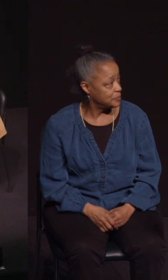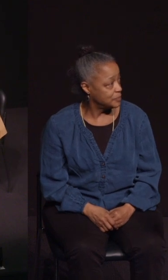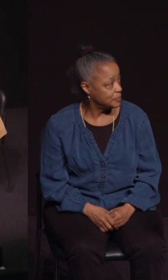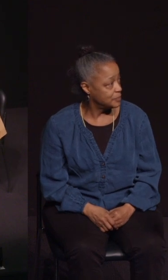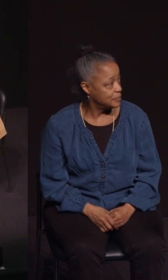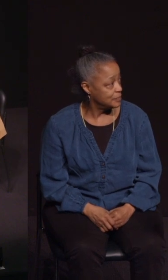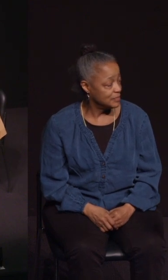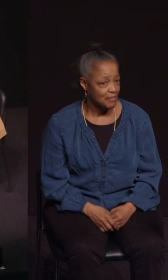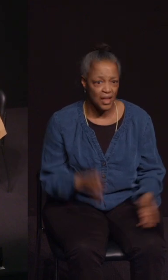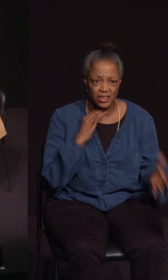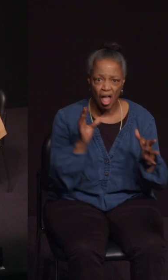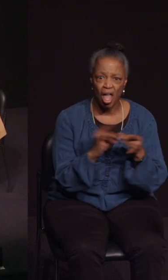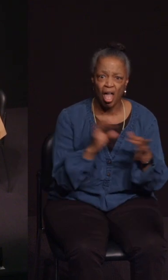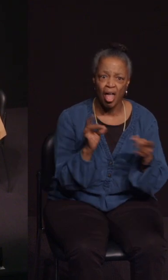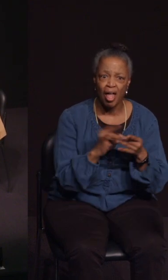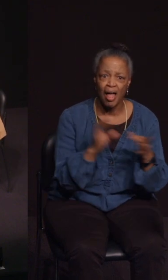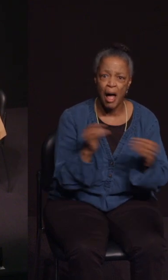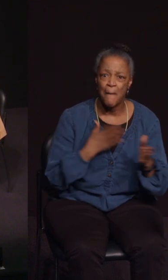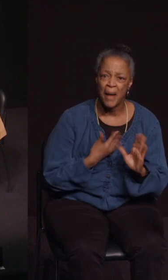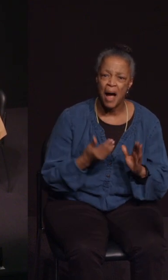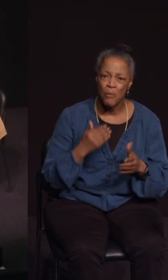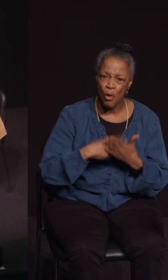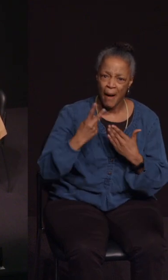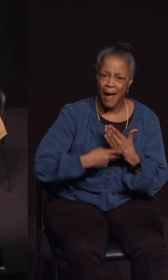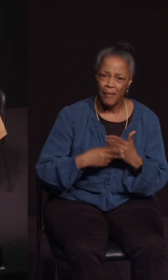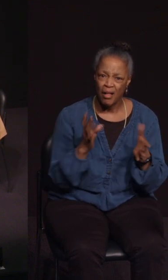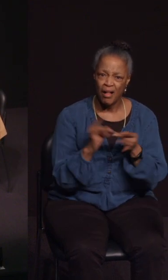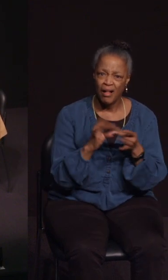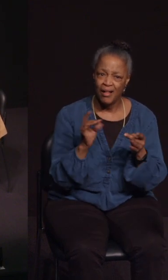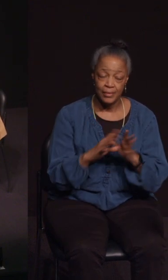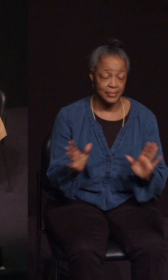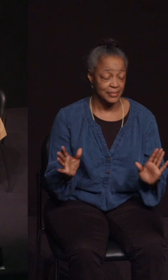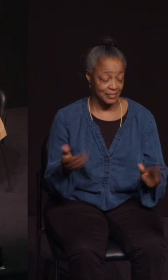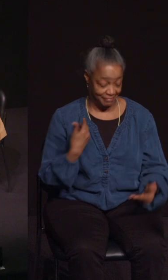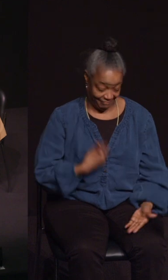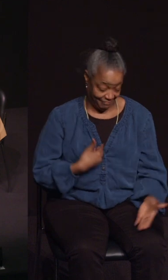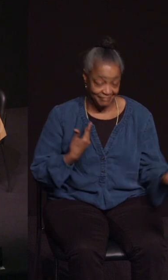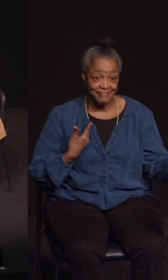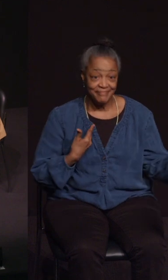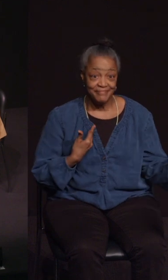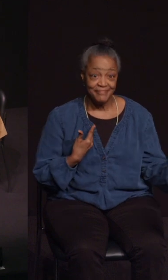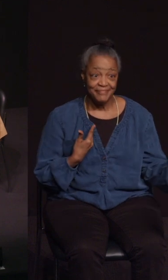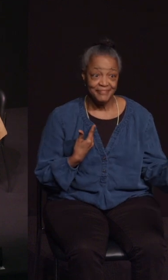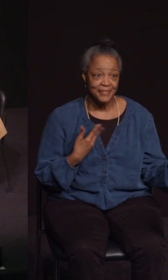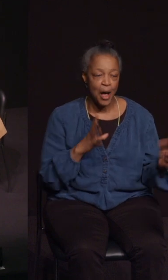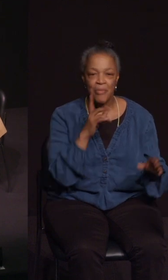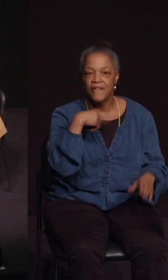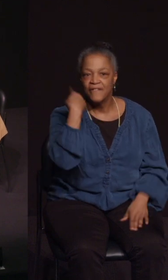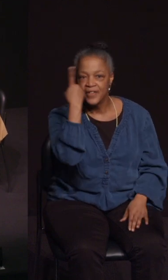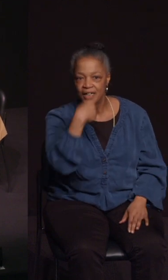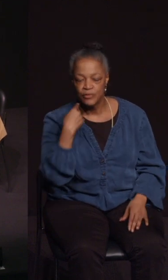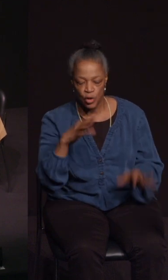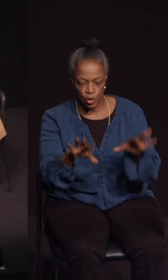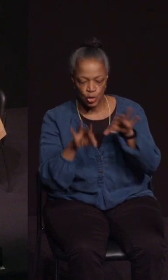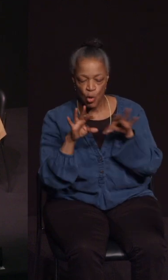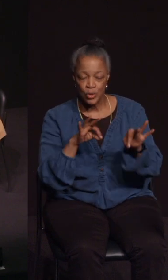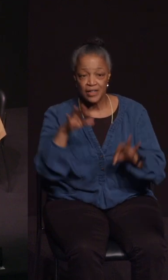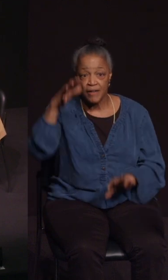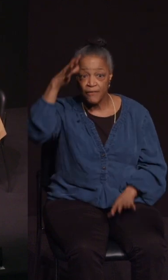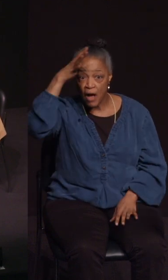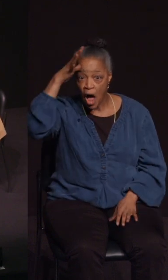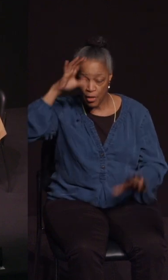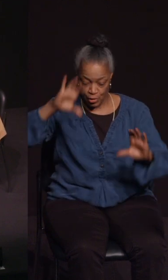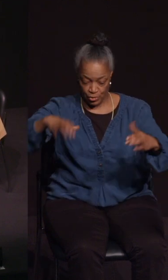You already told my program, so so I am. You know, I'm the face of Chosen Fathers.